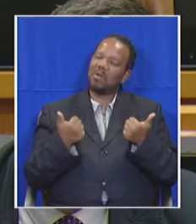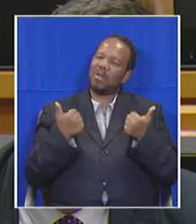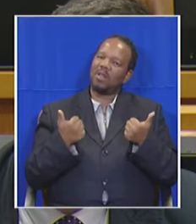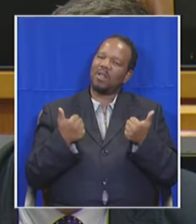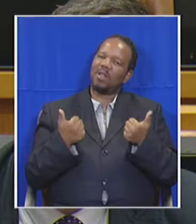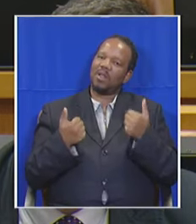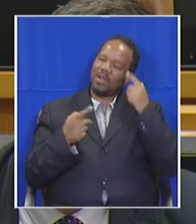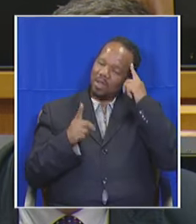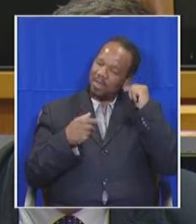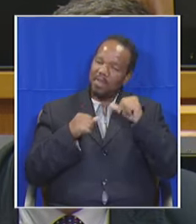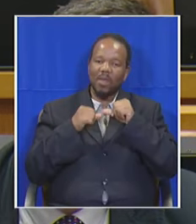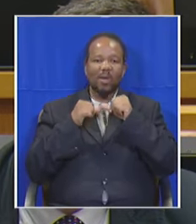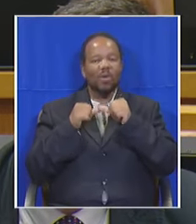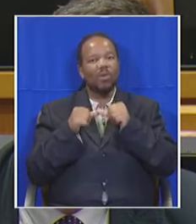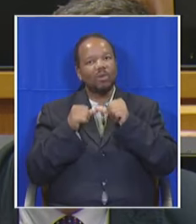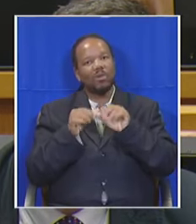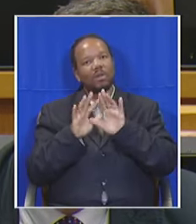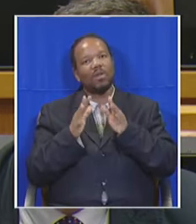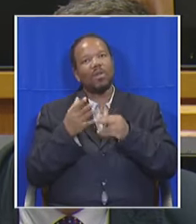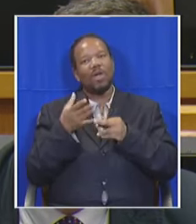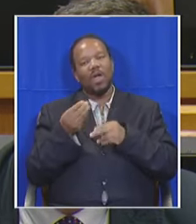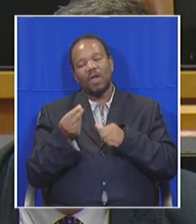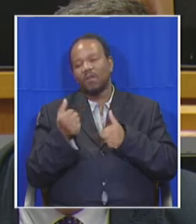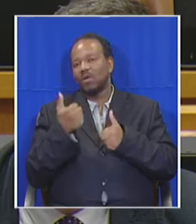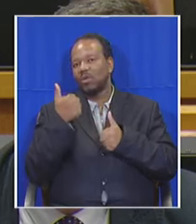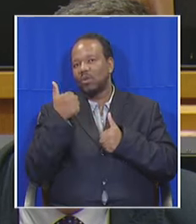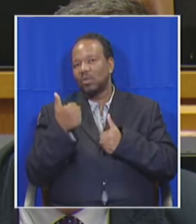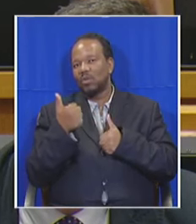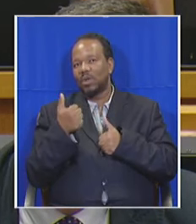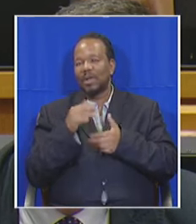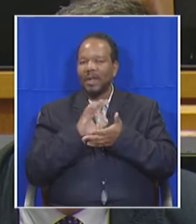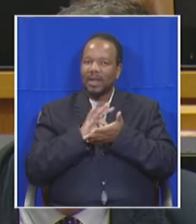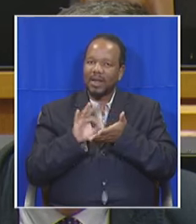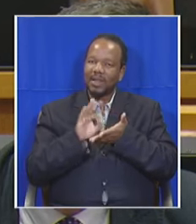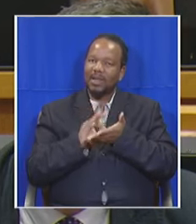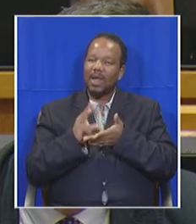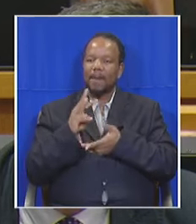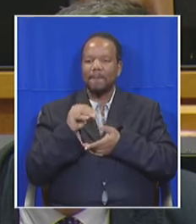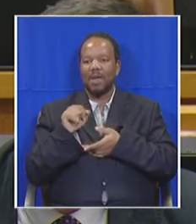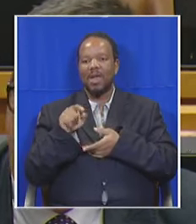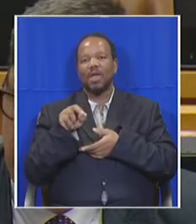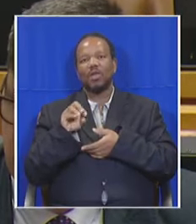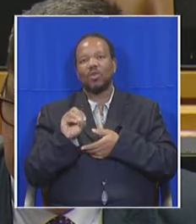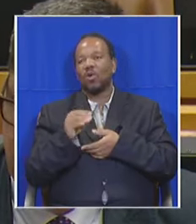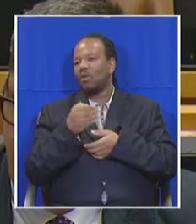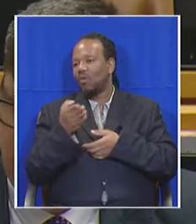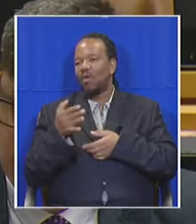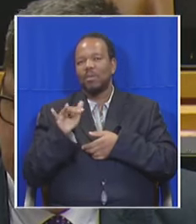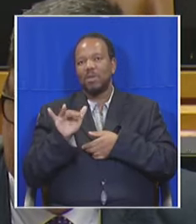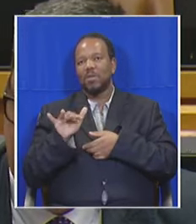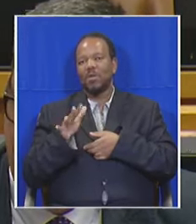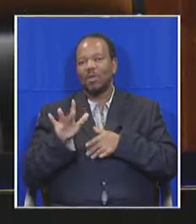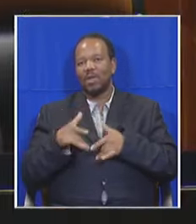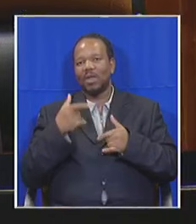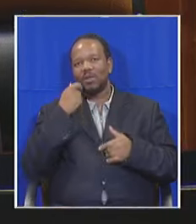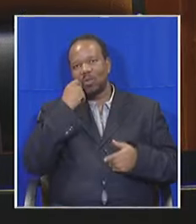their continued efforts to create a greener and cleaner metro for all who live in it.